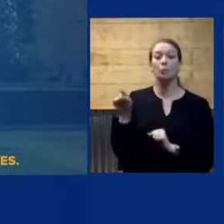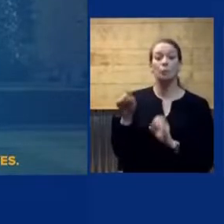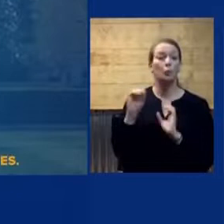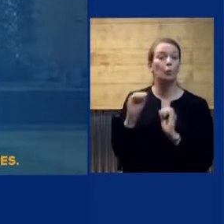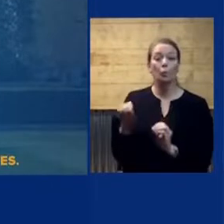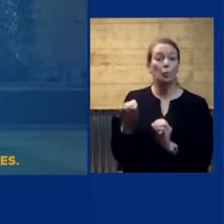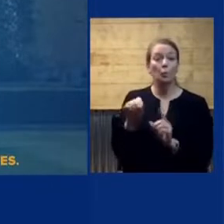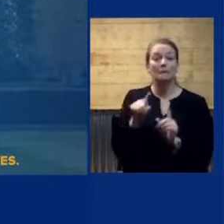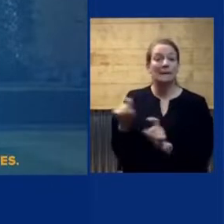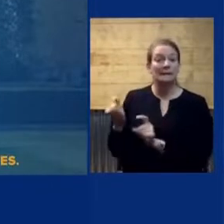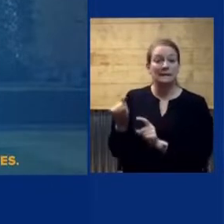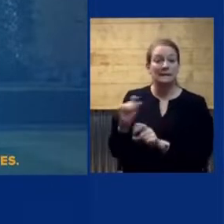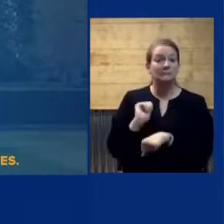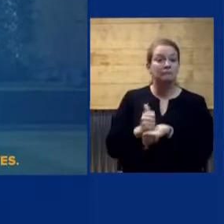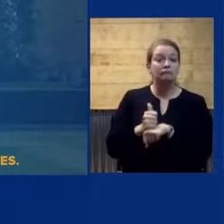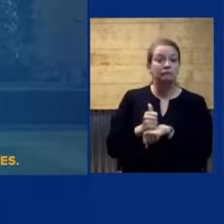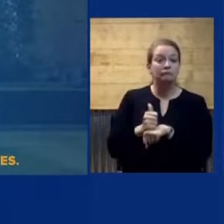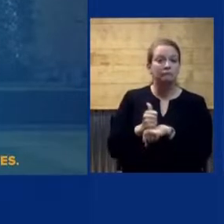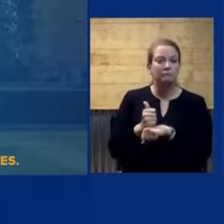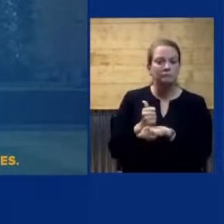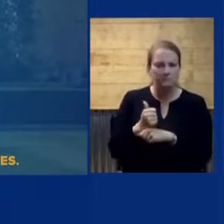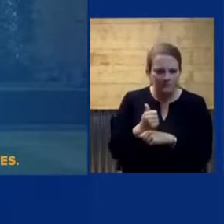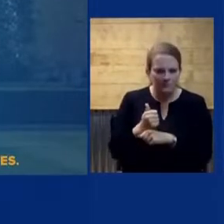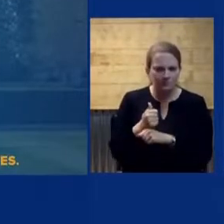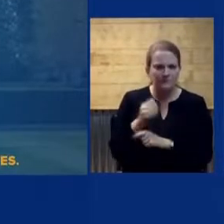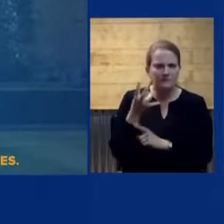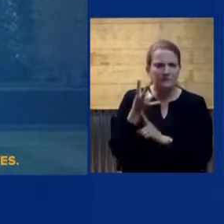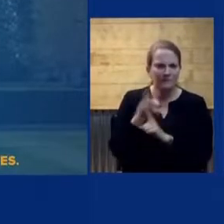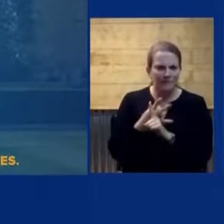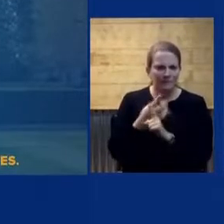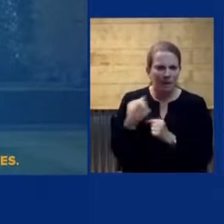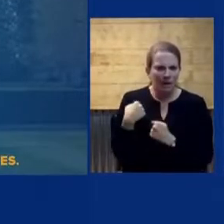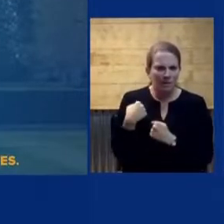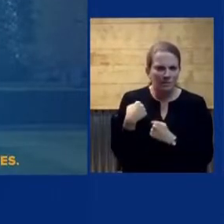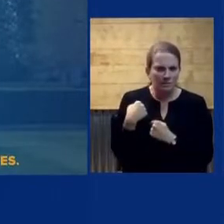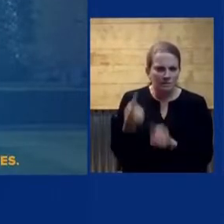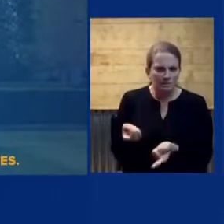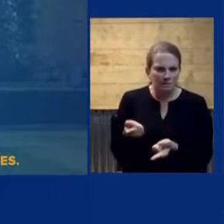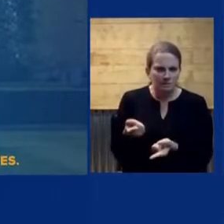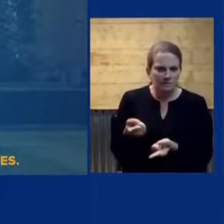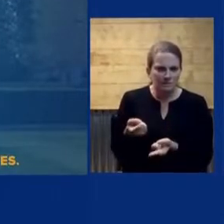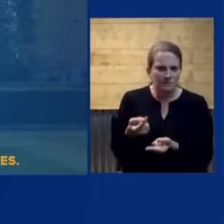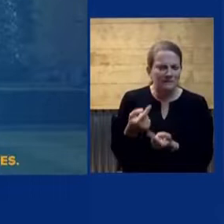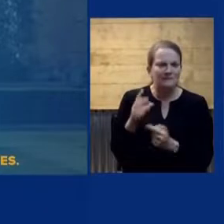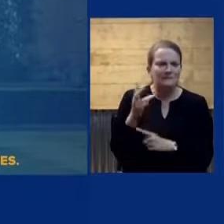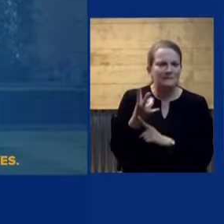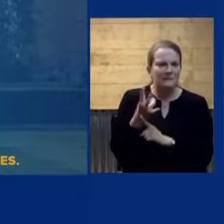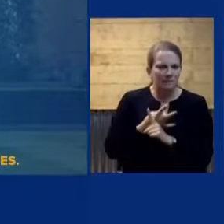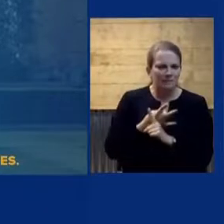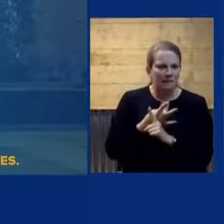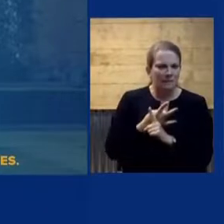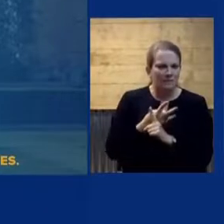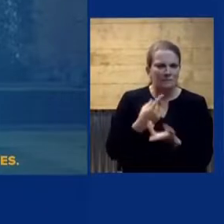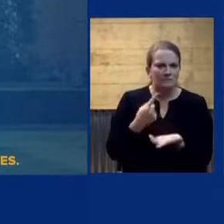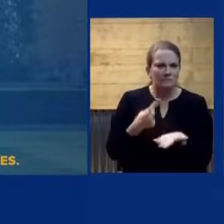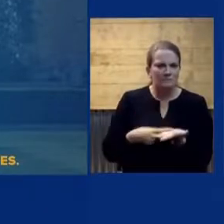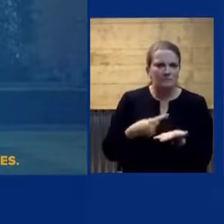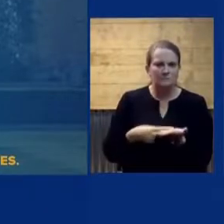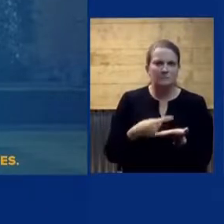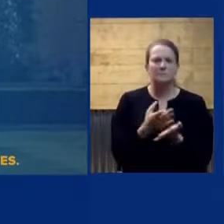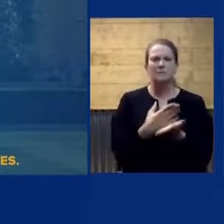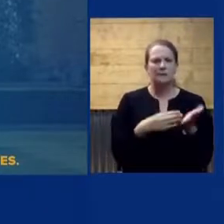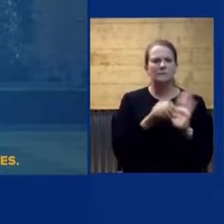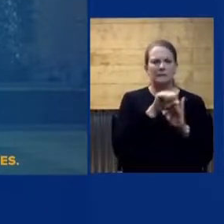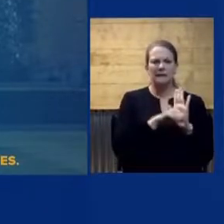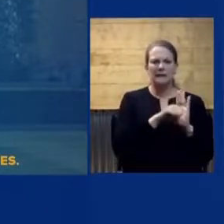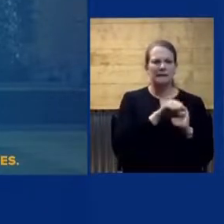been 7 months. 7 months we've been talking about this. And you have states where